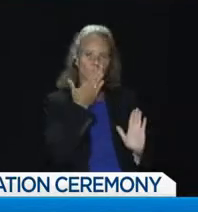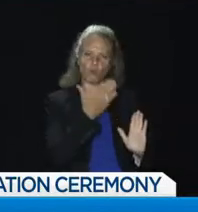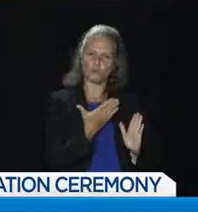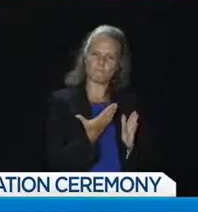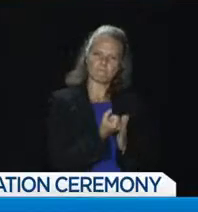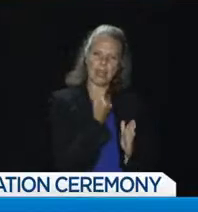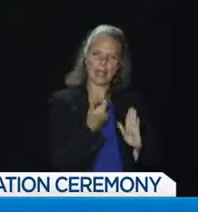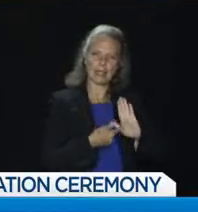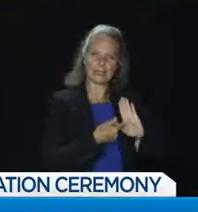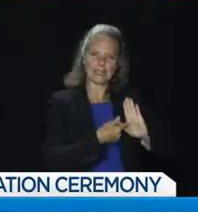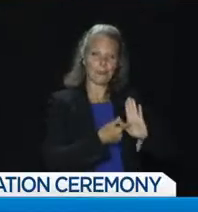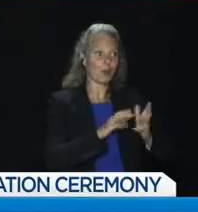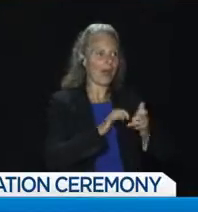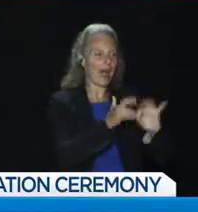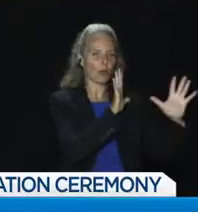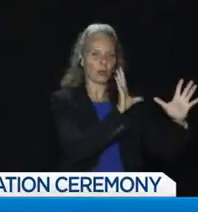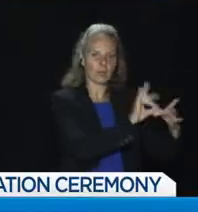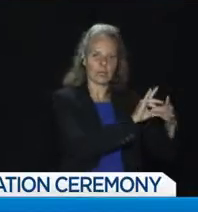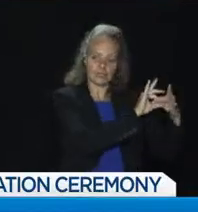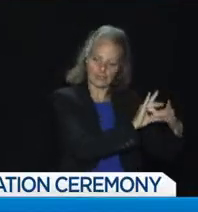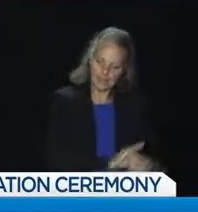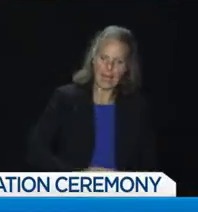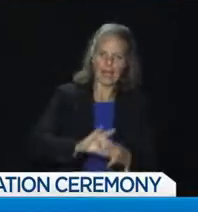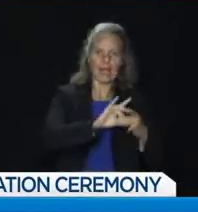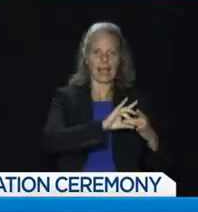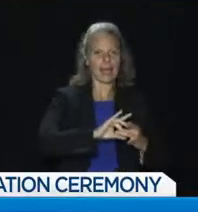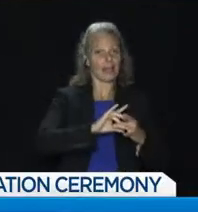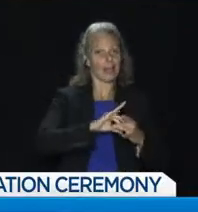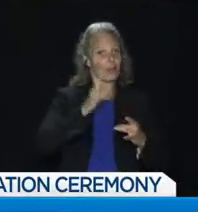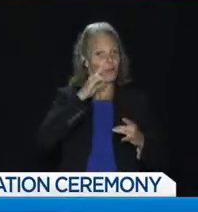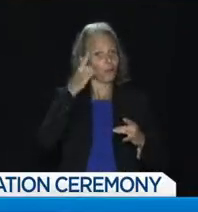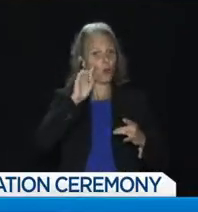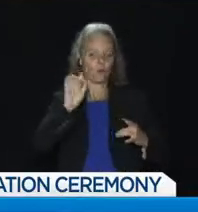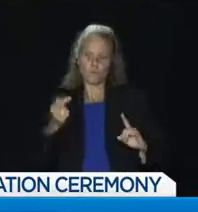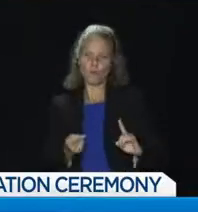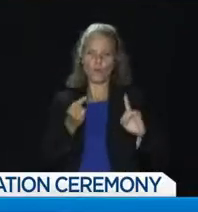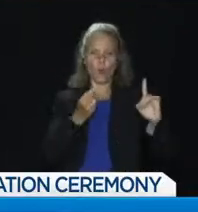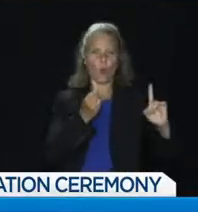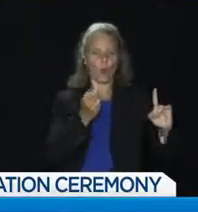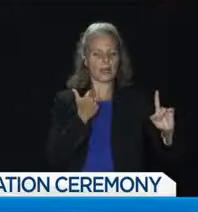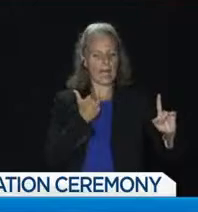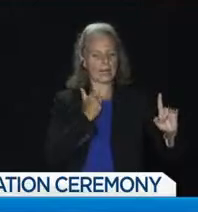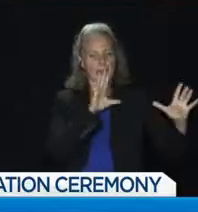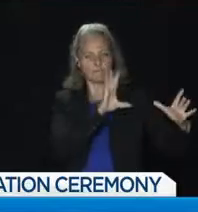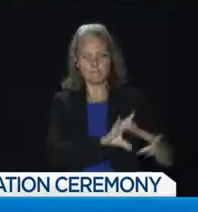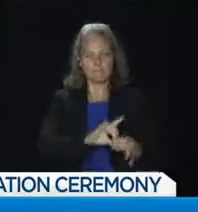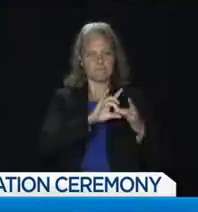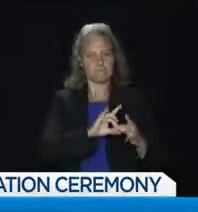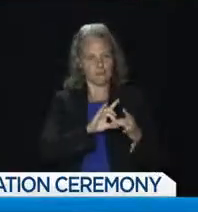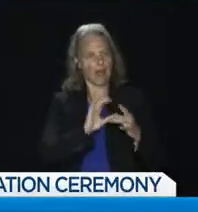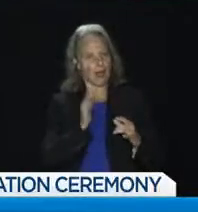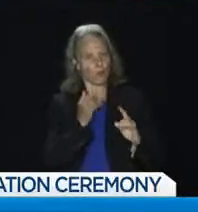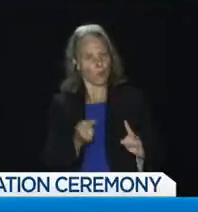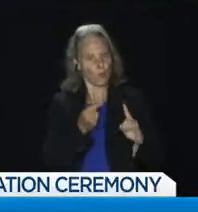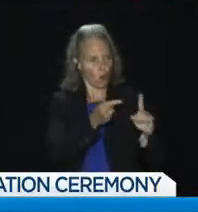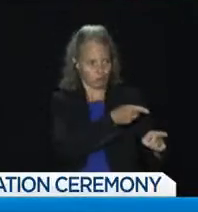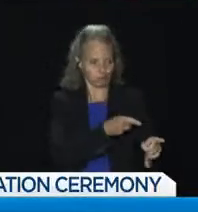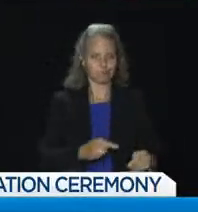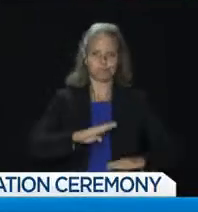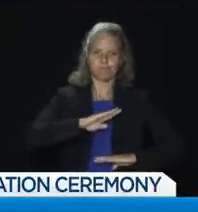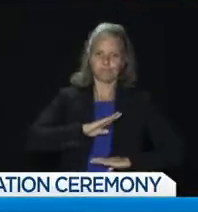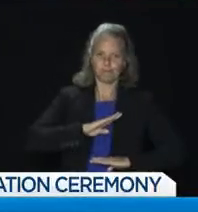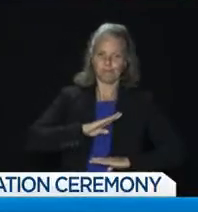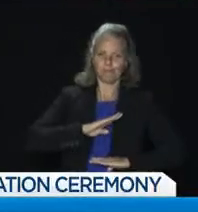we all aspire. Un Canada de diversité et d'inclusion. A Canada of diversity and